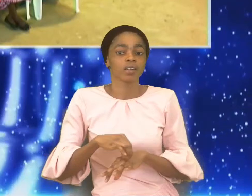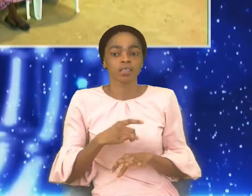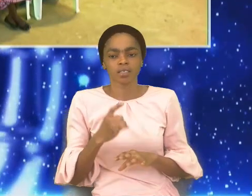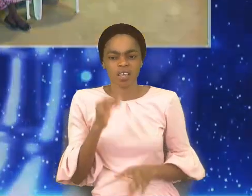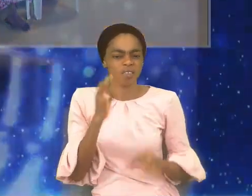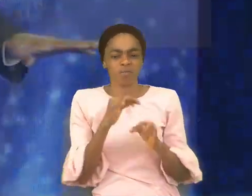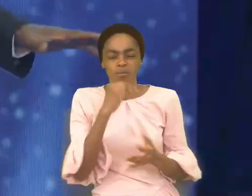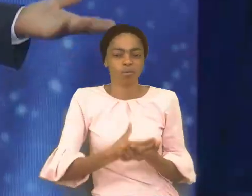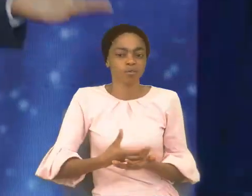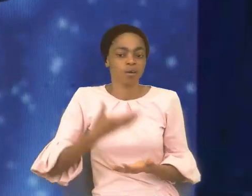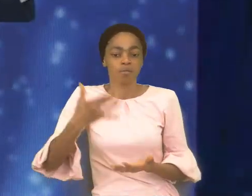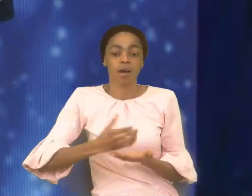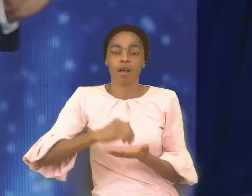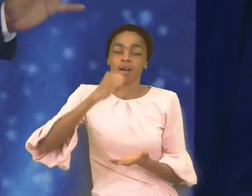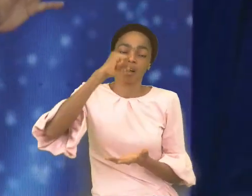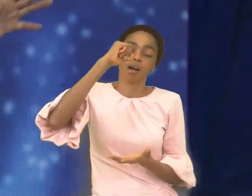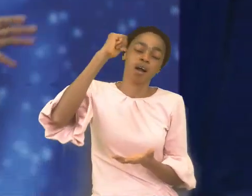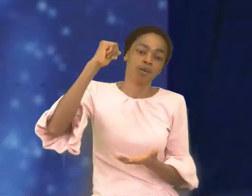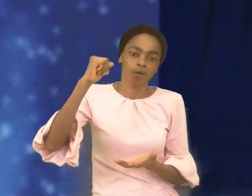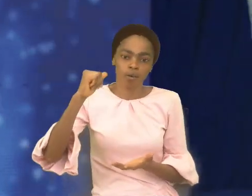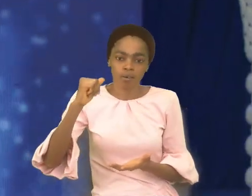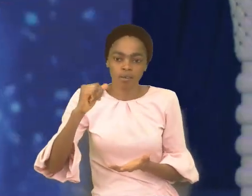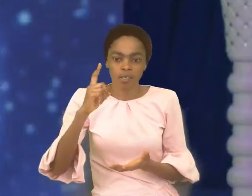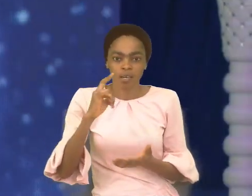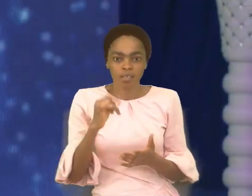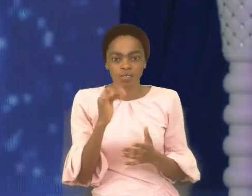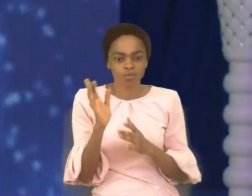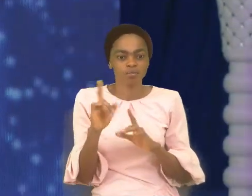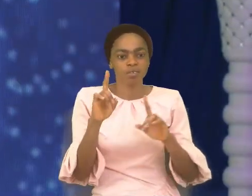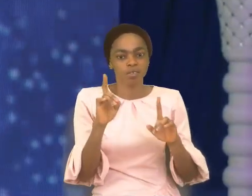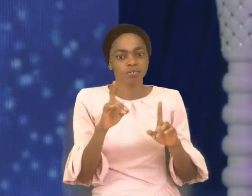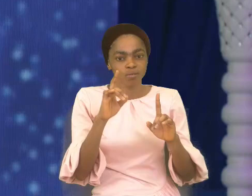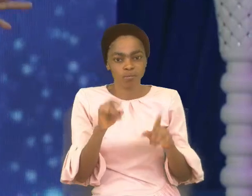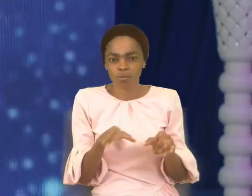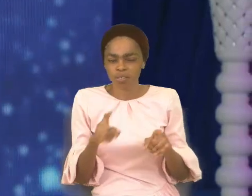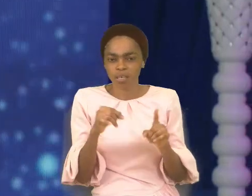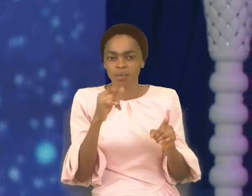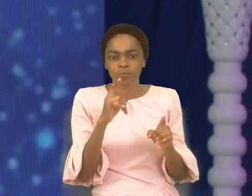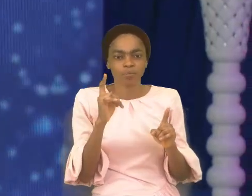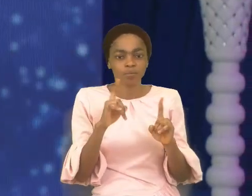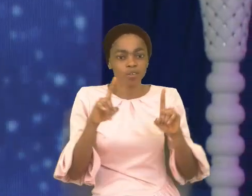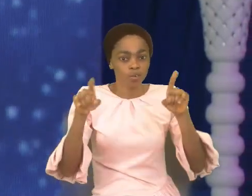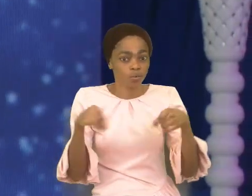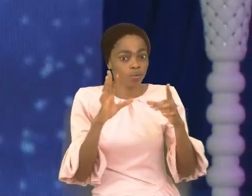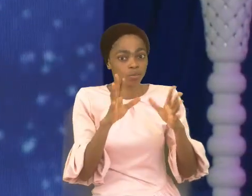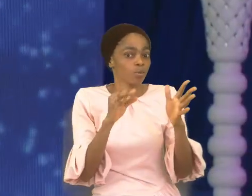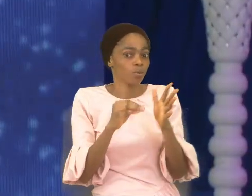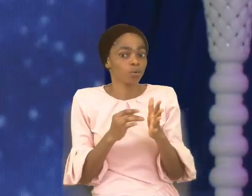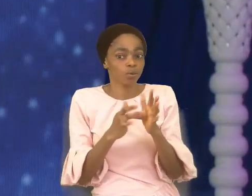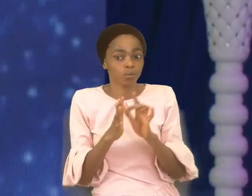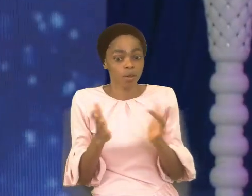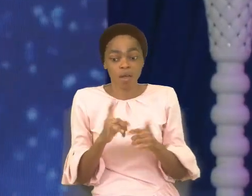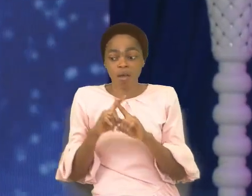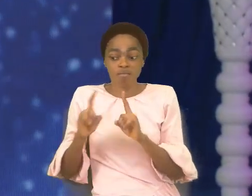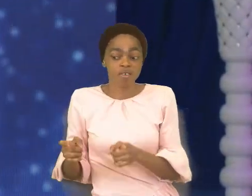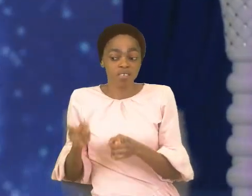Bible way. Here, anybody that is going to pay dowry must bring this and that. And then you say, I